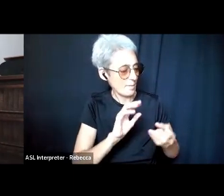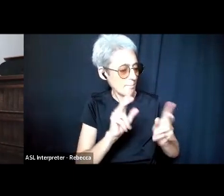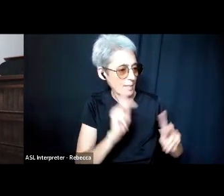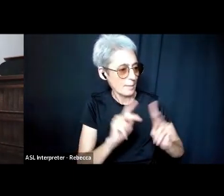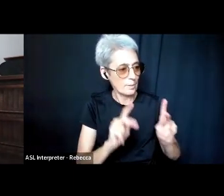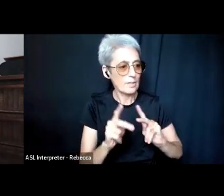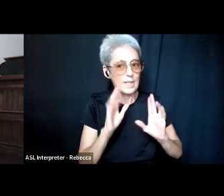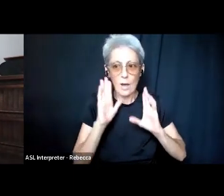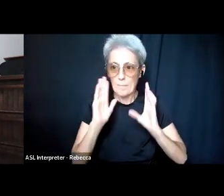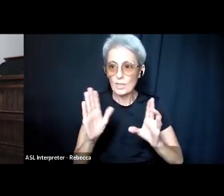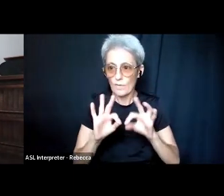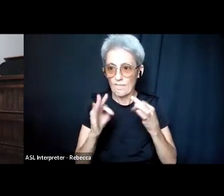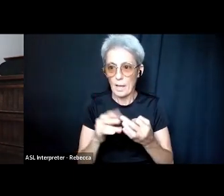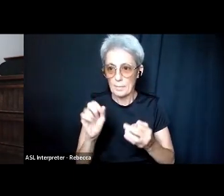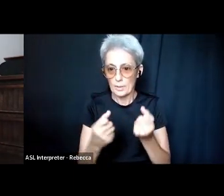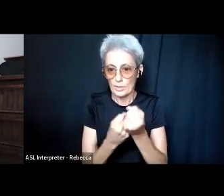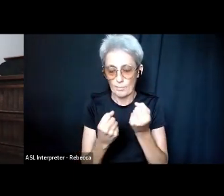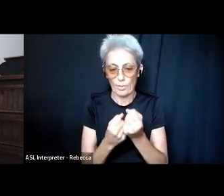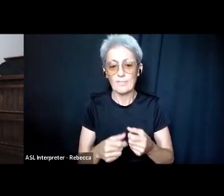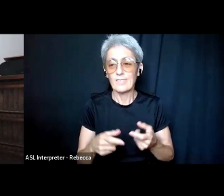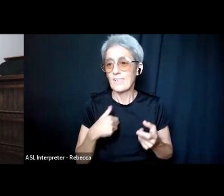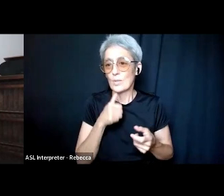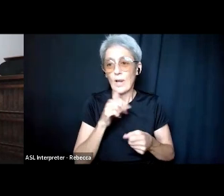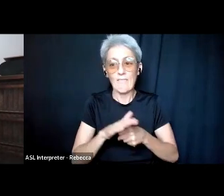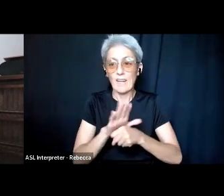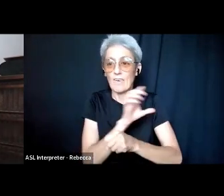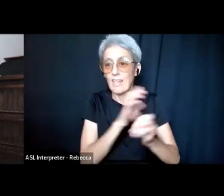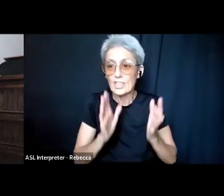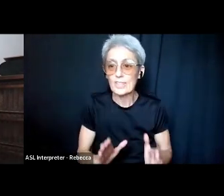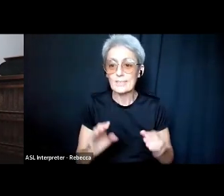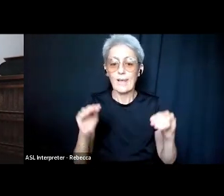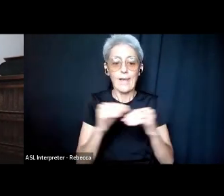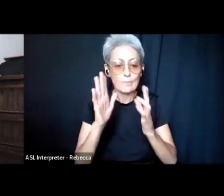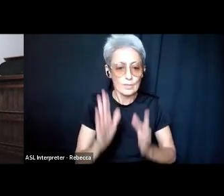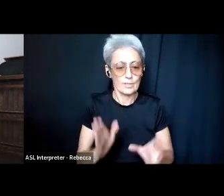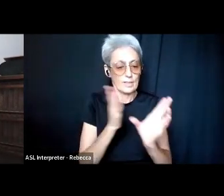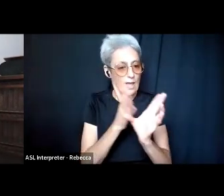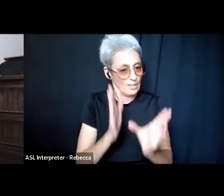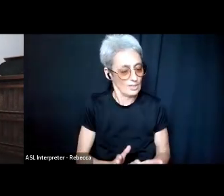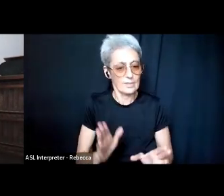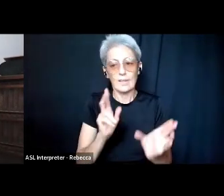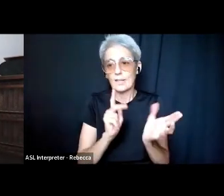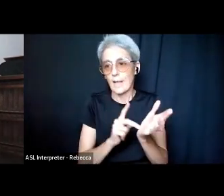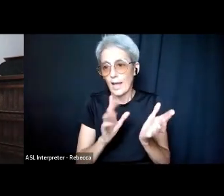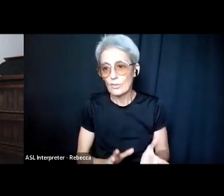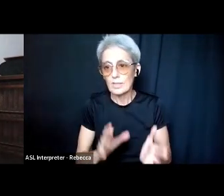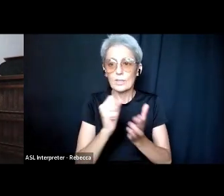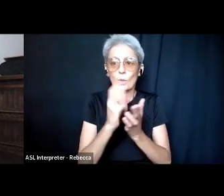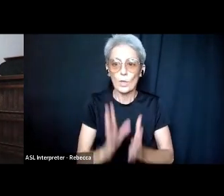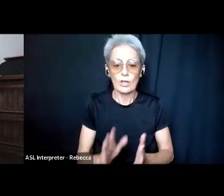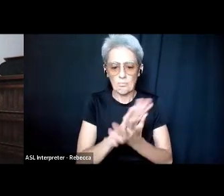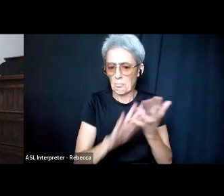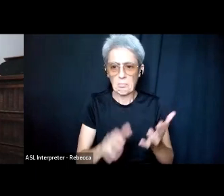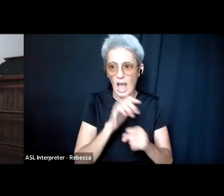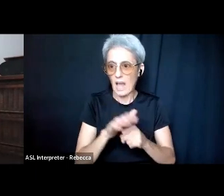enough clinicians, there are not enough counselors, there are not enough psychologists, psychiatrists, social workers, and yet the needs are very